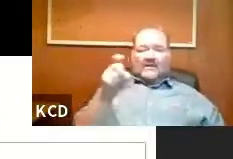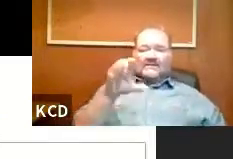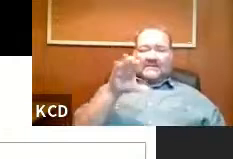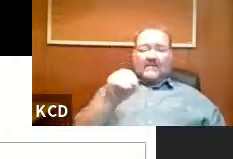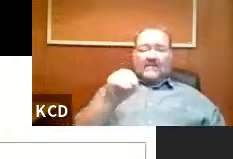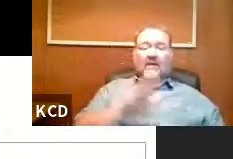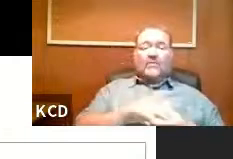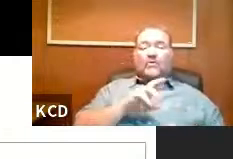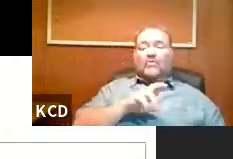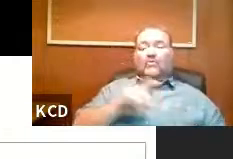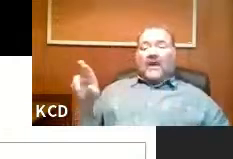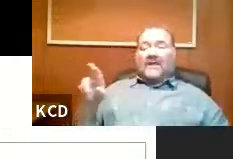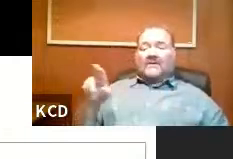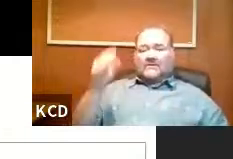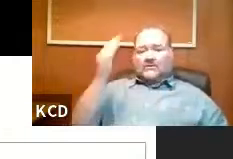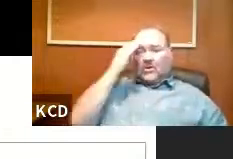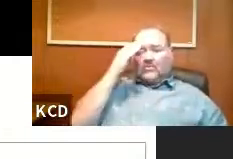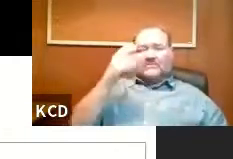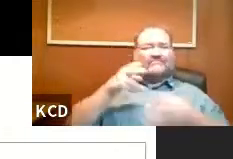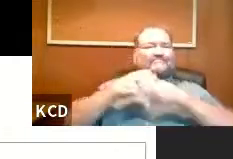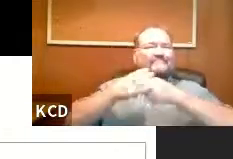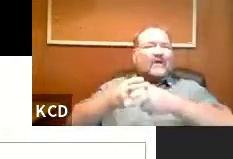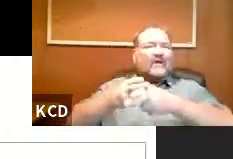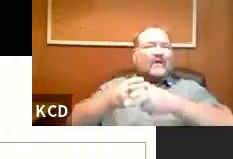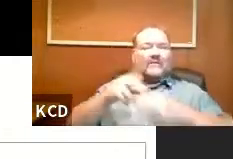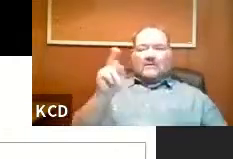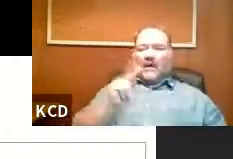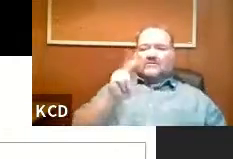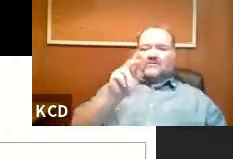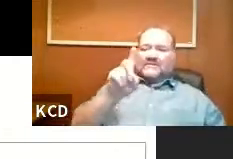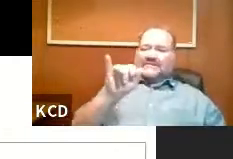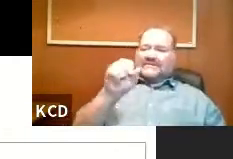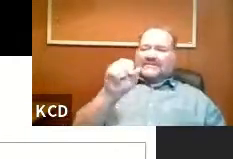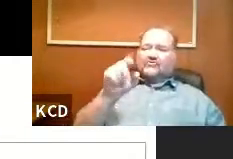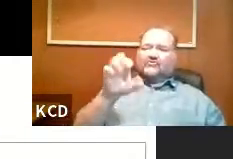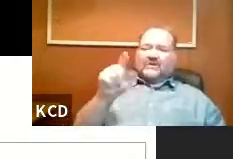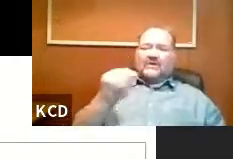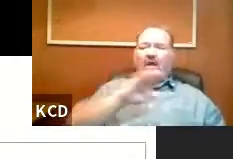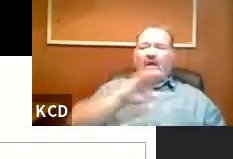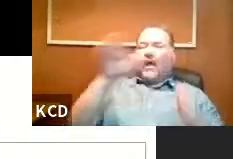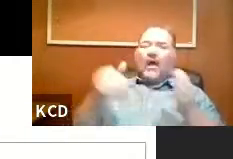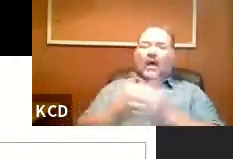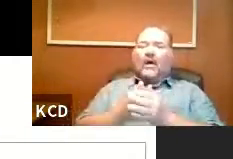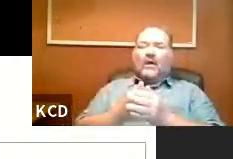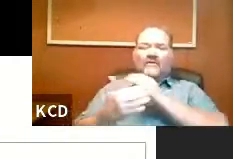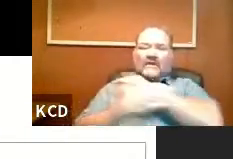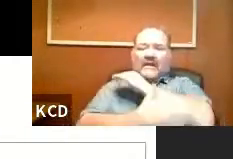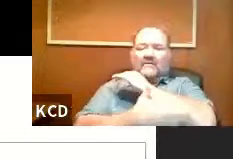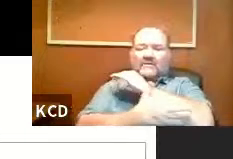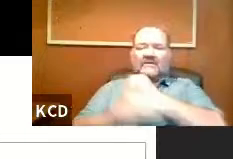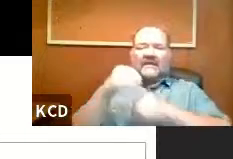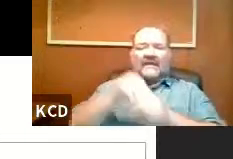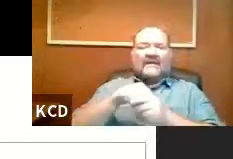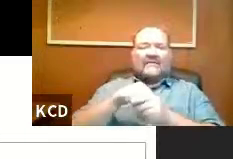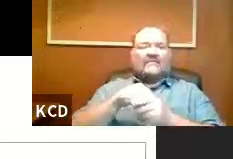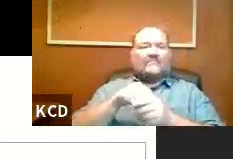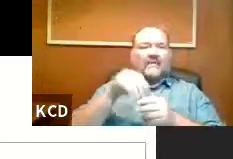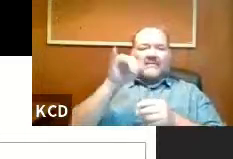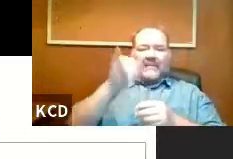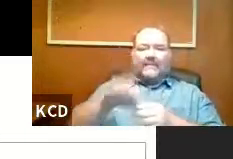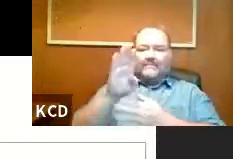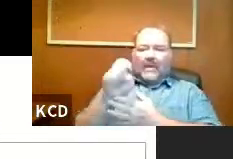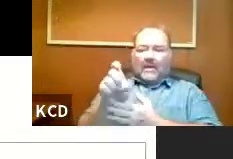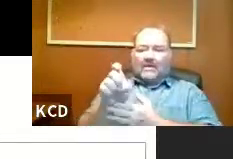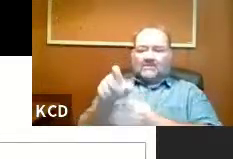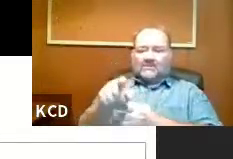and on the right is what's known as the THA Knoxville district, which is all of the counties in that